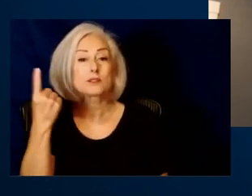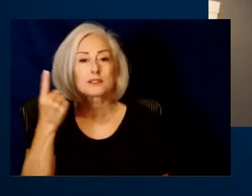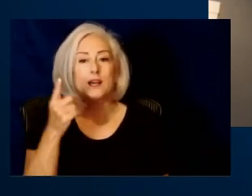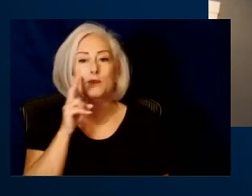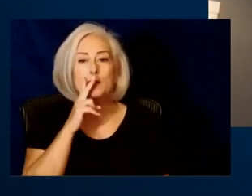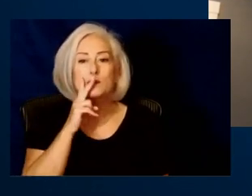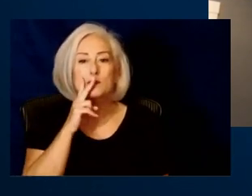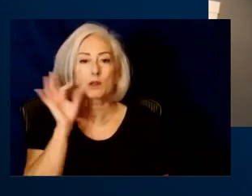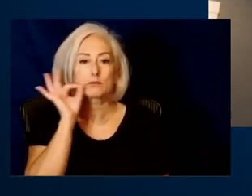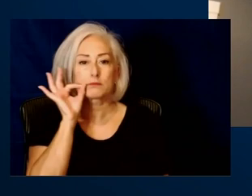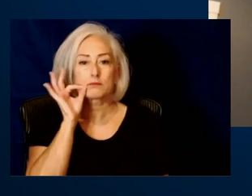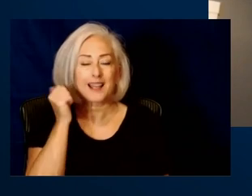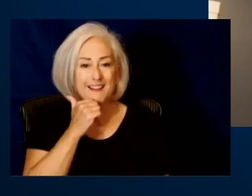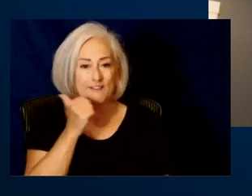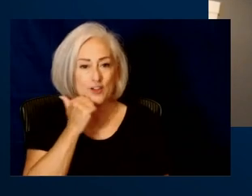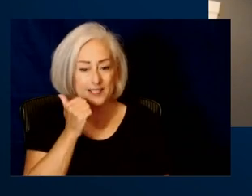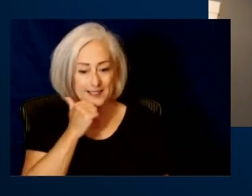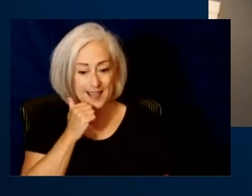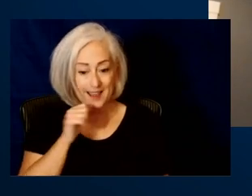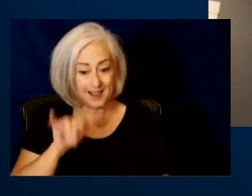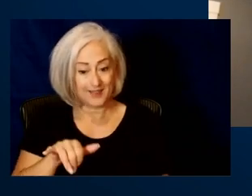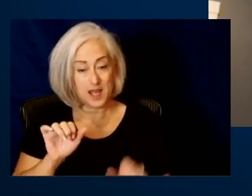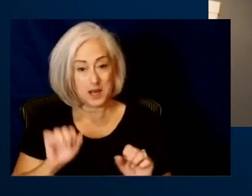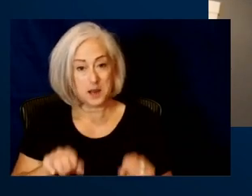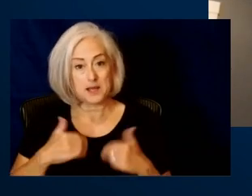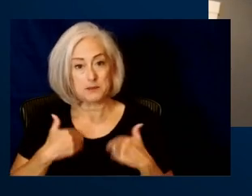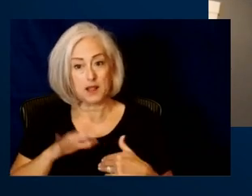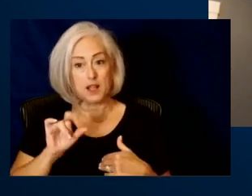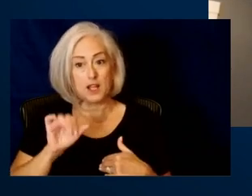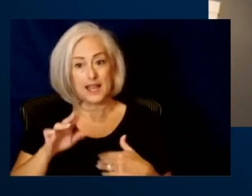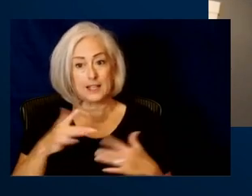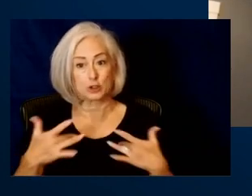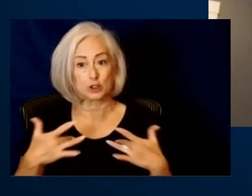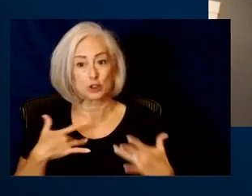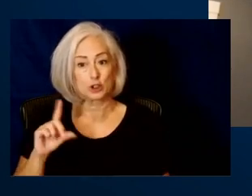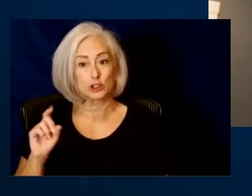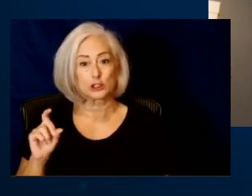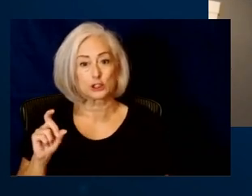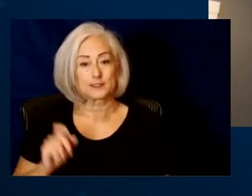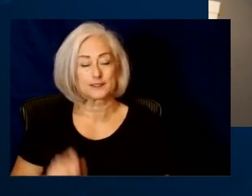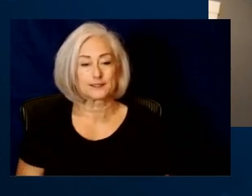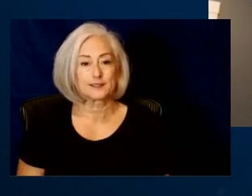daily? Is there a potential lung cancer concern?